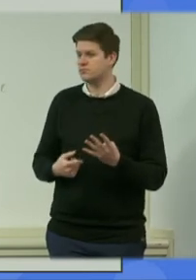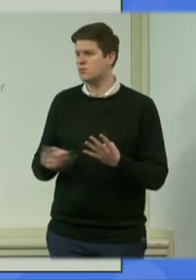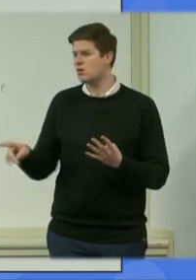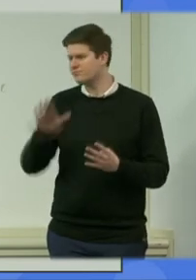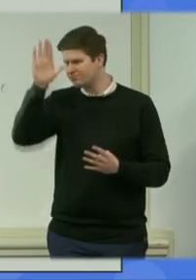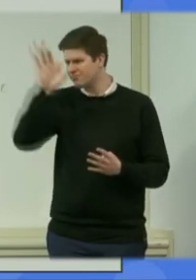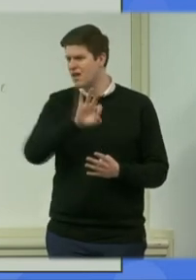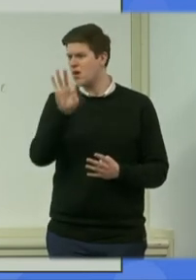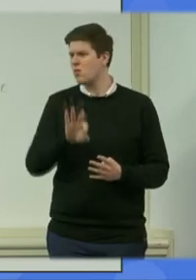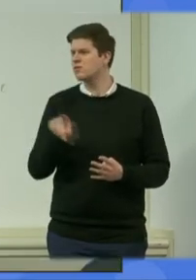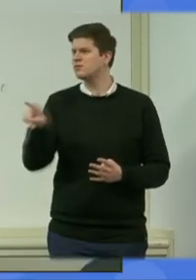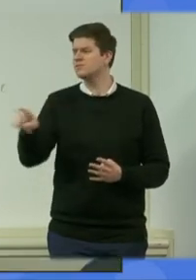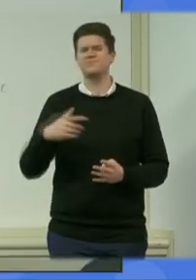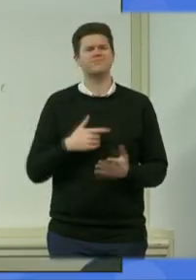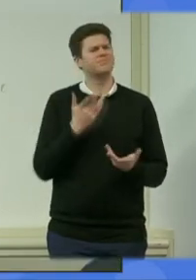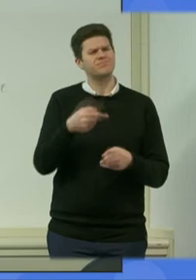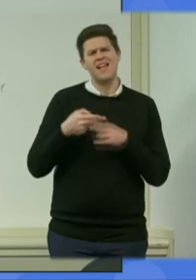up. Can I just ask a question? Yeah. What is the